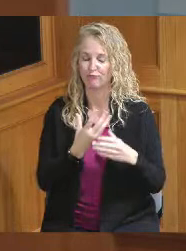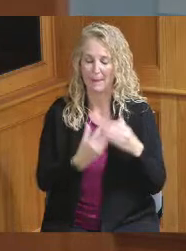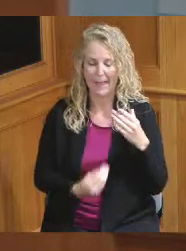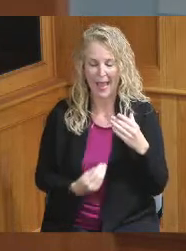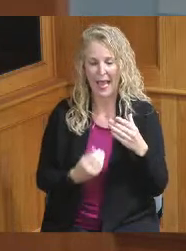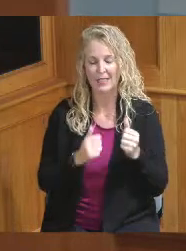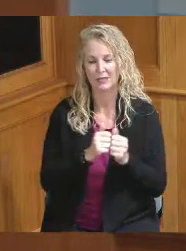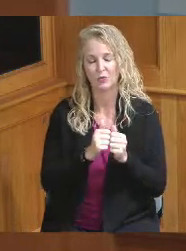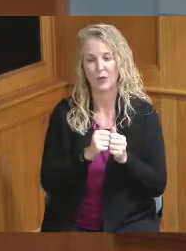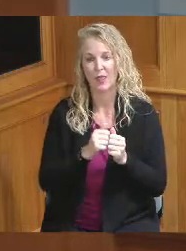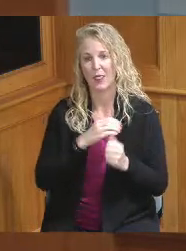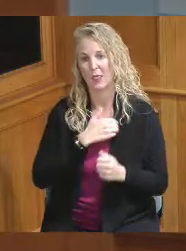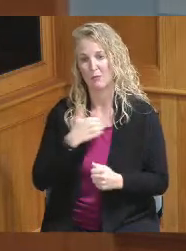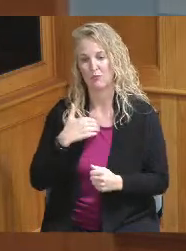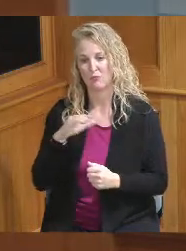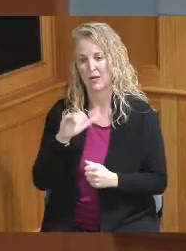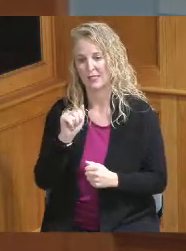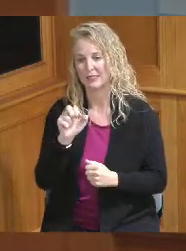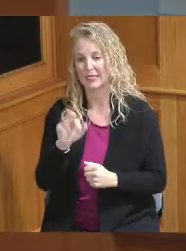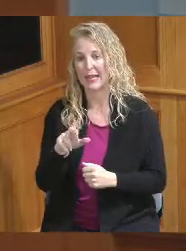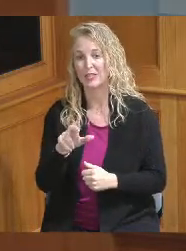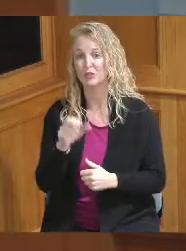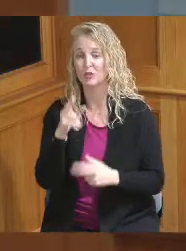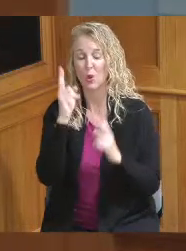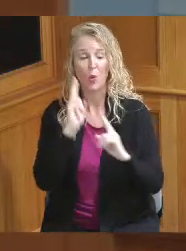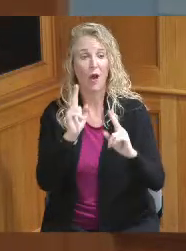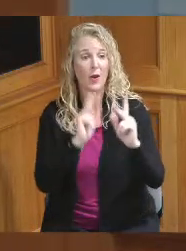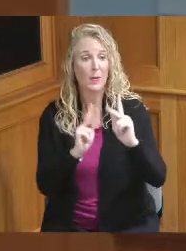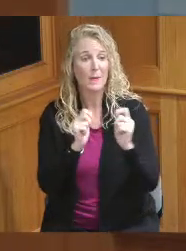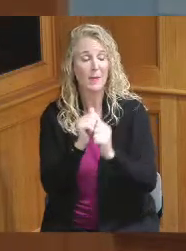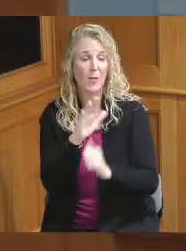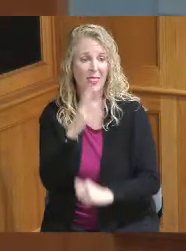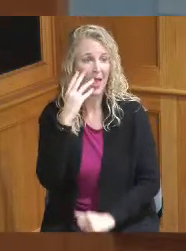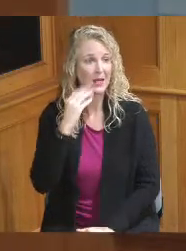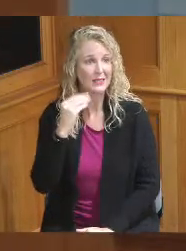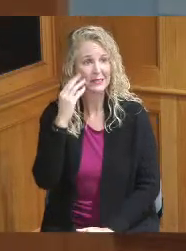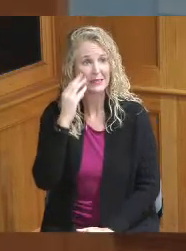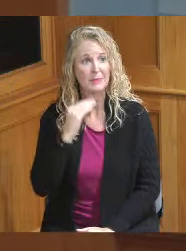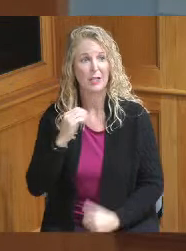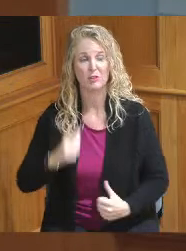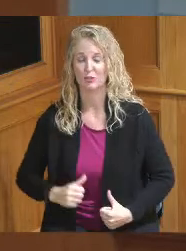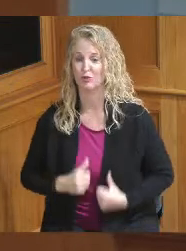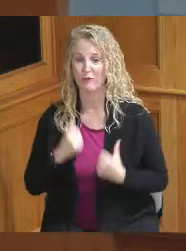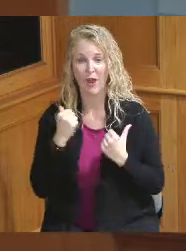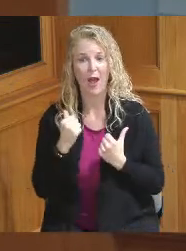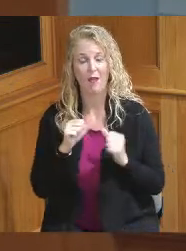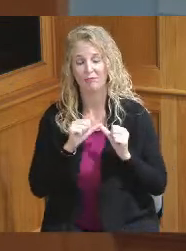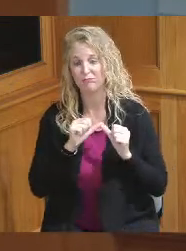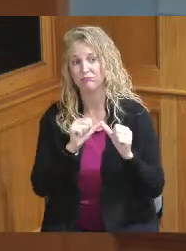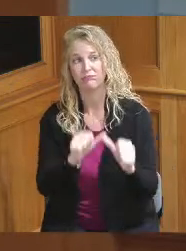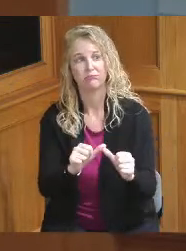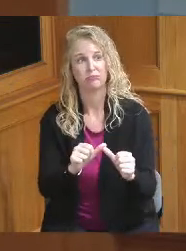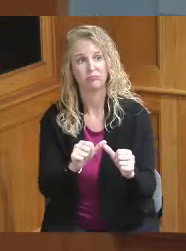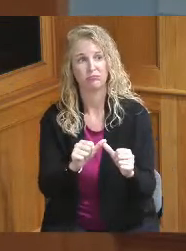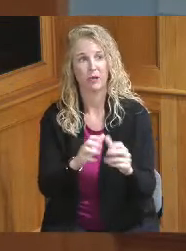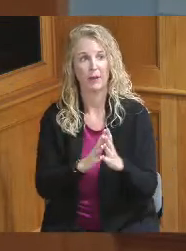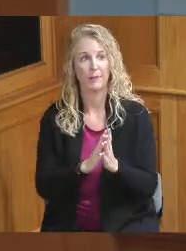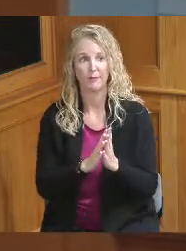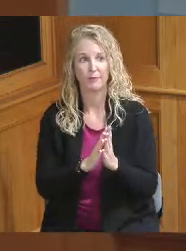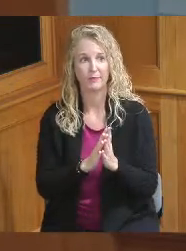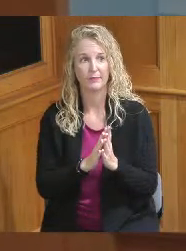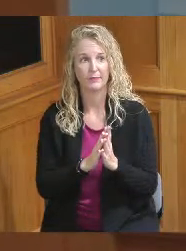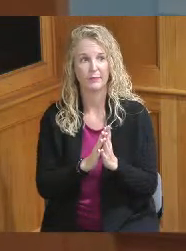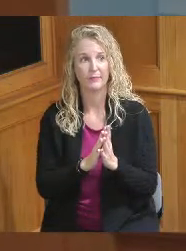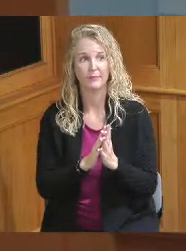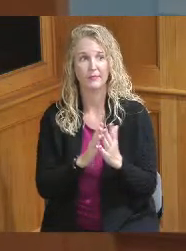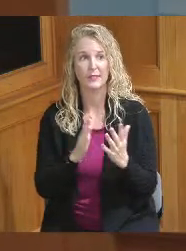so to honor the people that have gone through the experience and have survived, and the organizations working to fight against